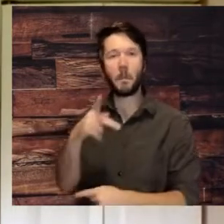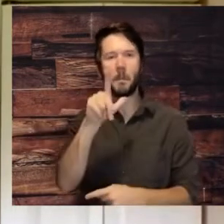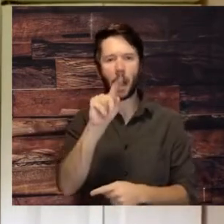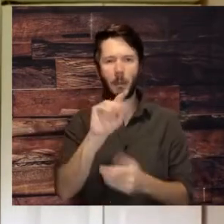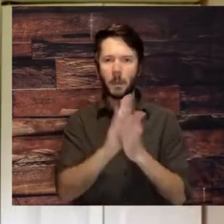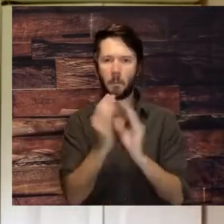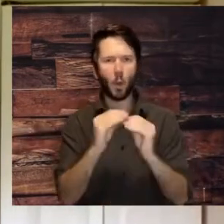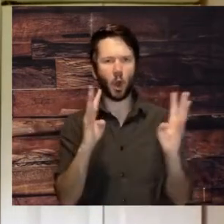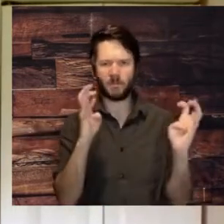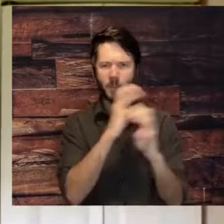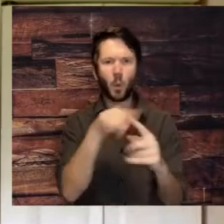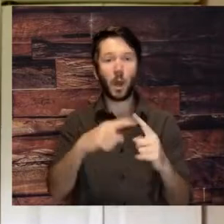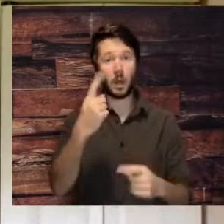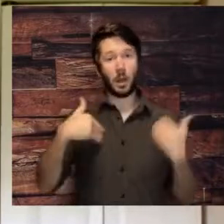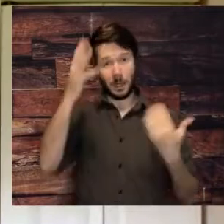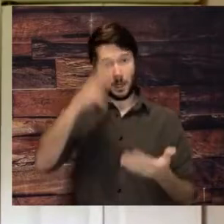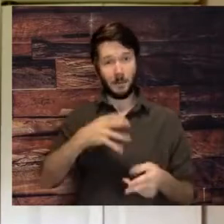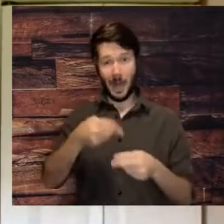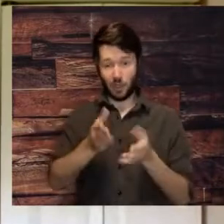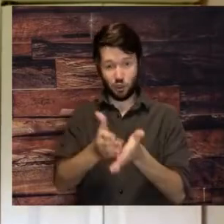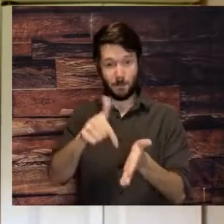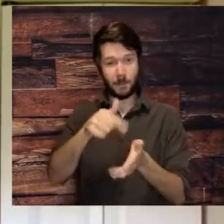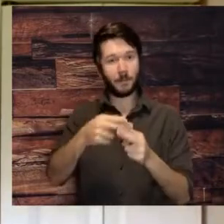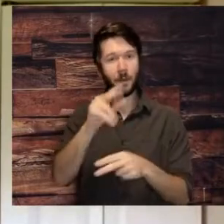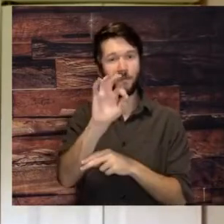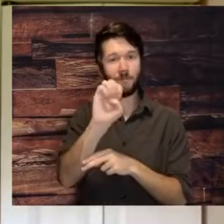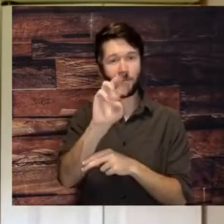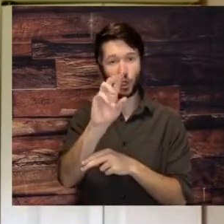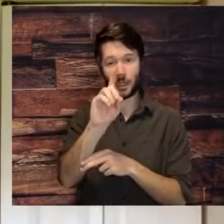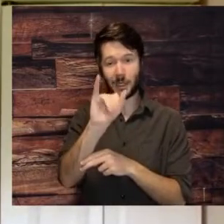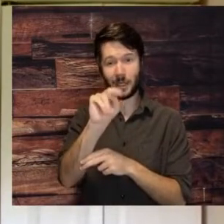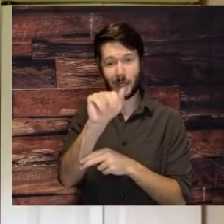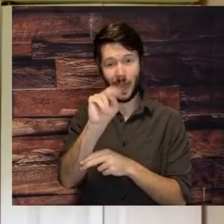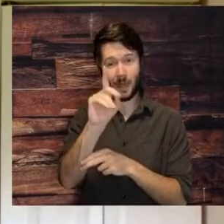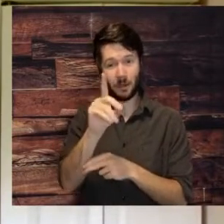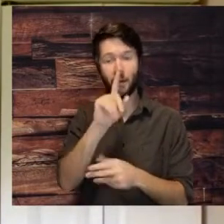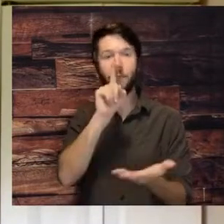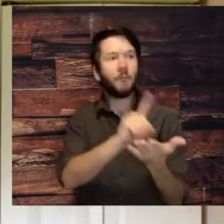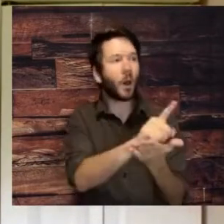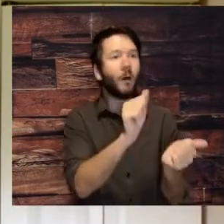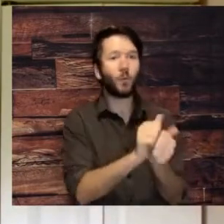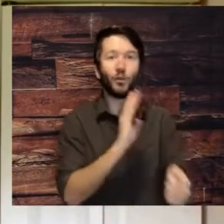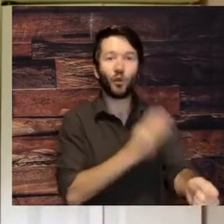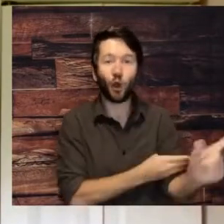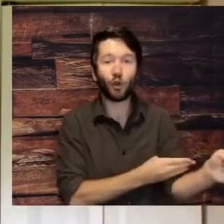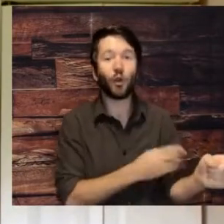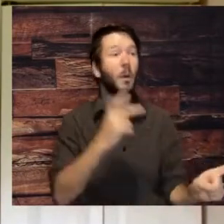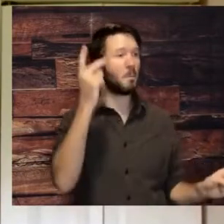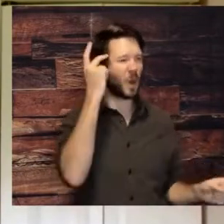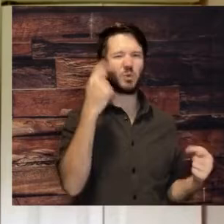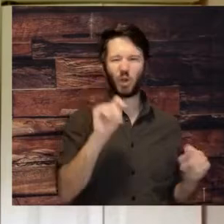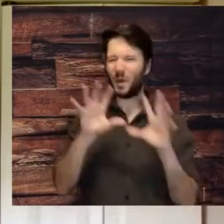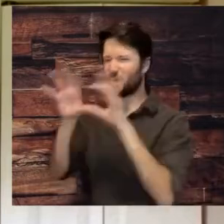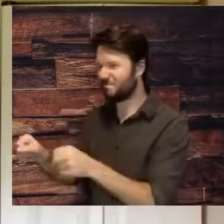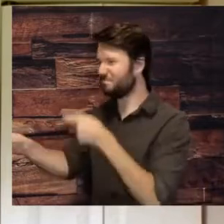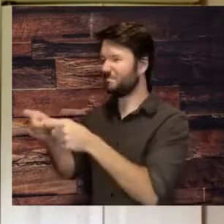gets much more complicated than that, with one of the young men on the ship, Ferdinand, falling in love with Miranda, and Prospero trying to defeat